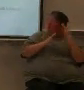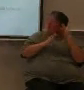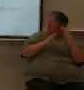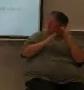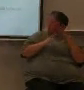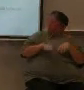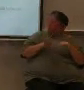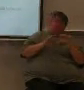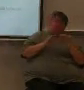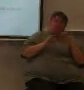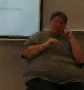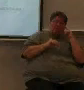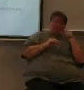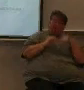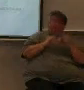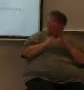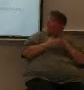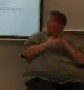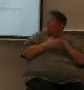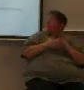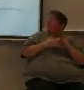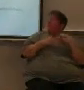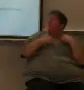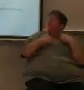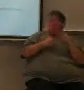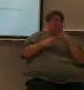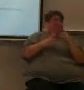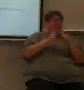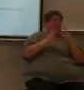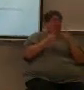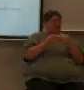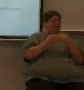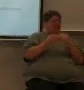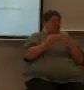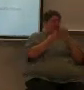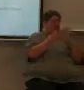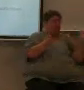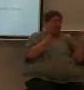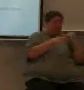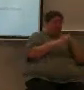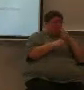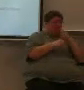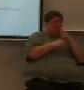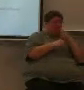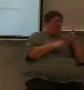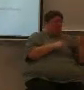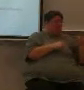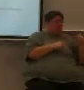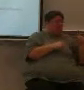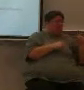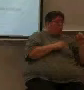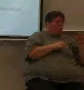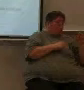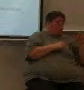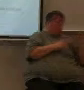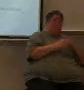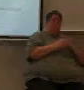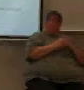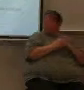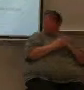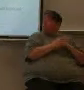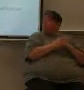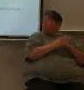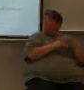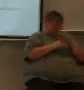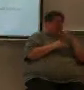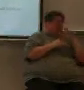And so we have things that are very soluble in water, right? They're polar as opposed to non-polar. And they